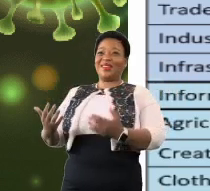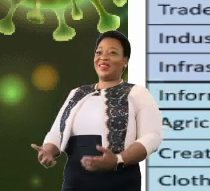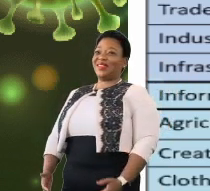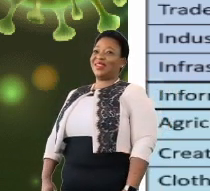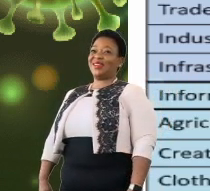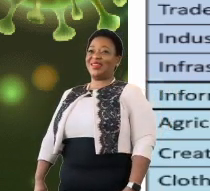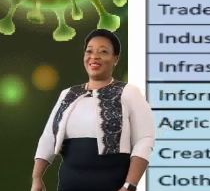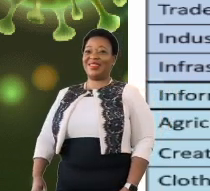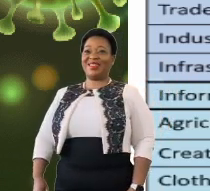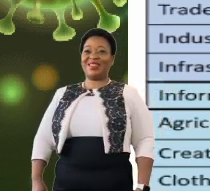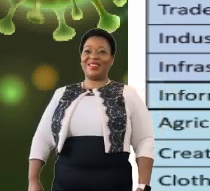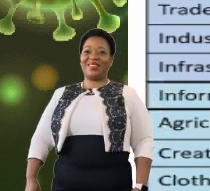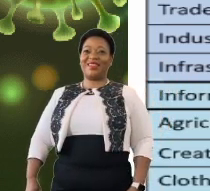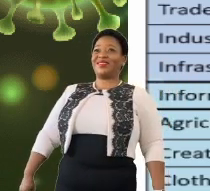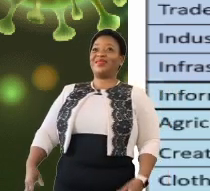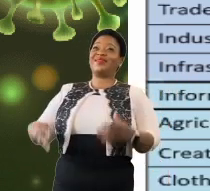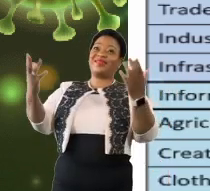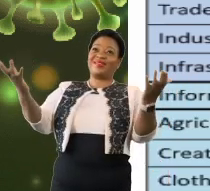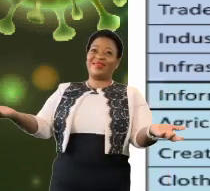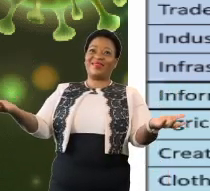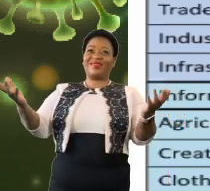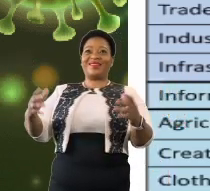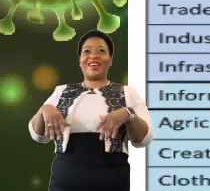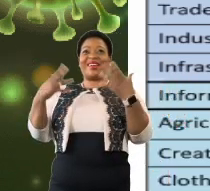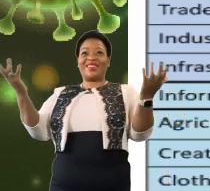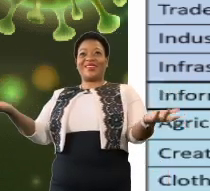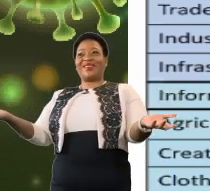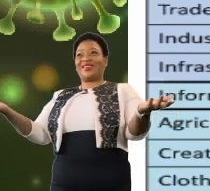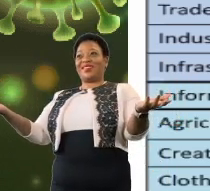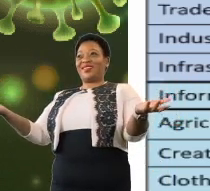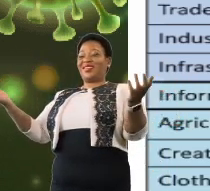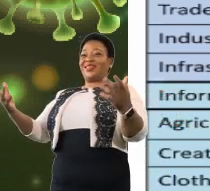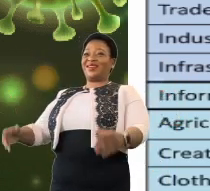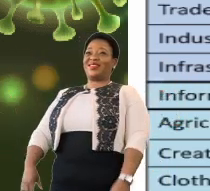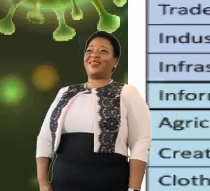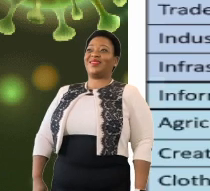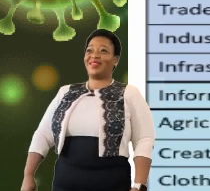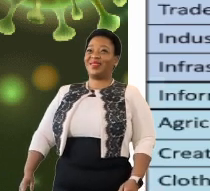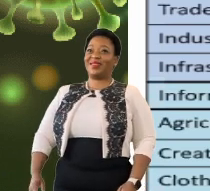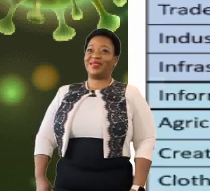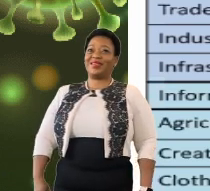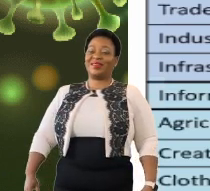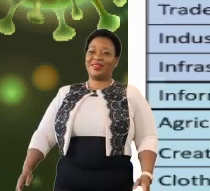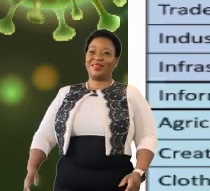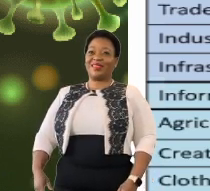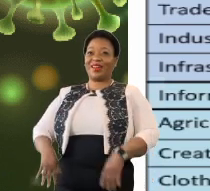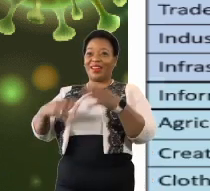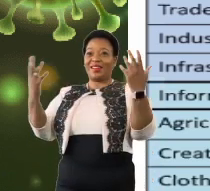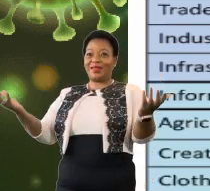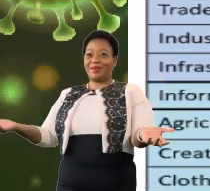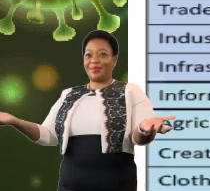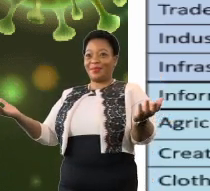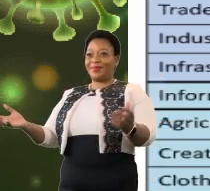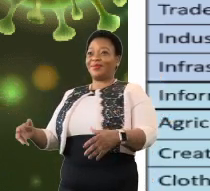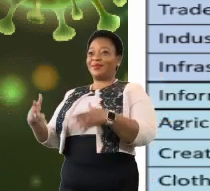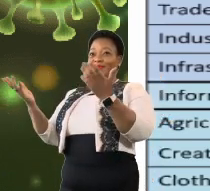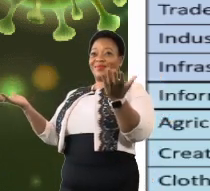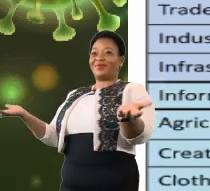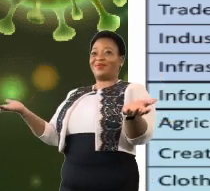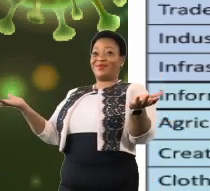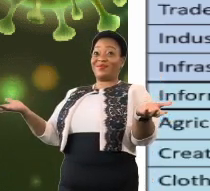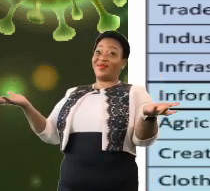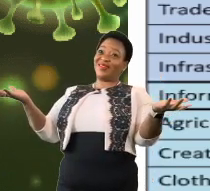email addresses. I've listed 3 to Ndumiso from the one-stop shop, Mr. Sihleng Ngamu, who's